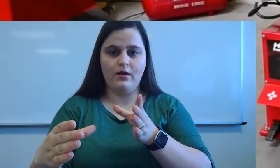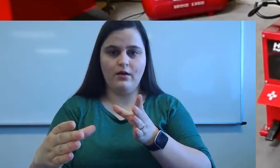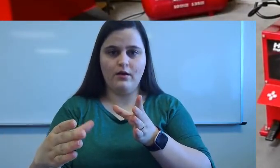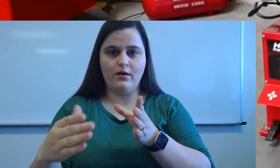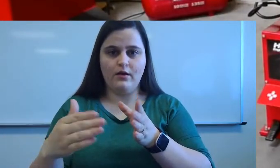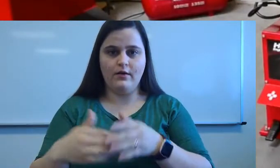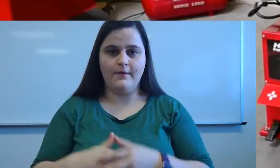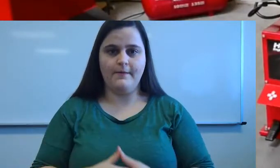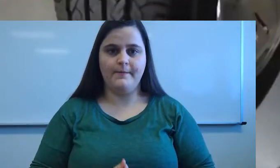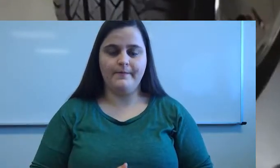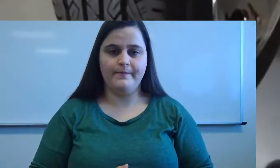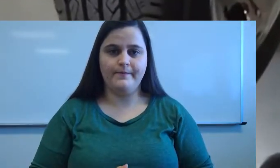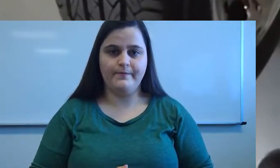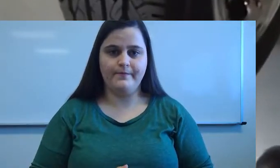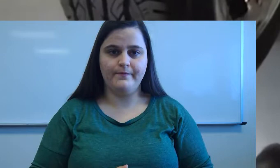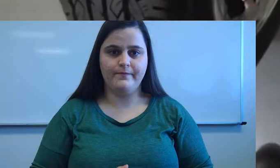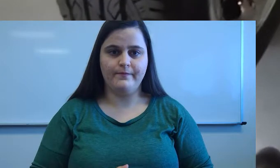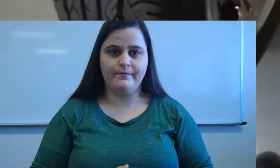go forward.